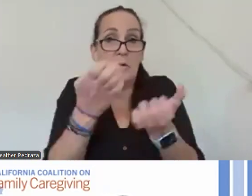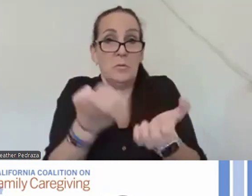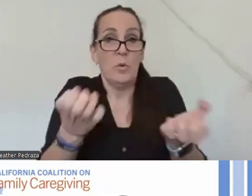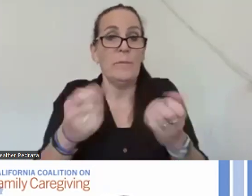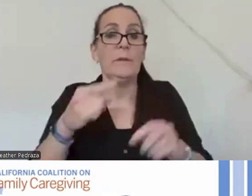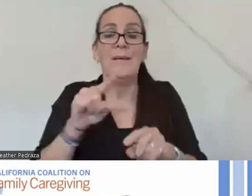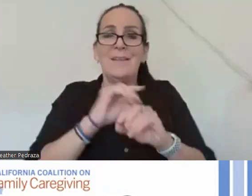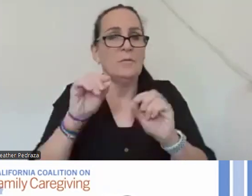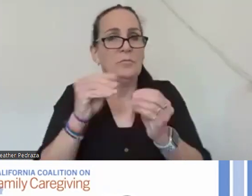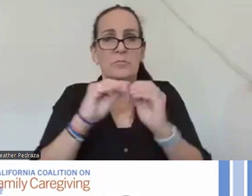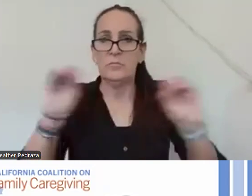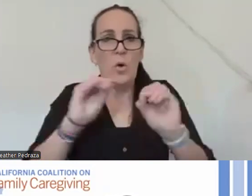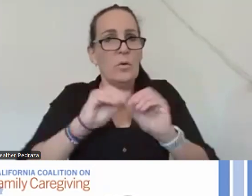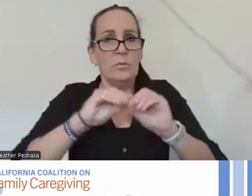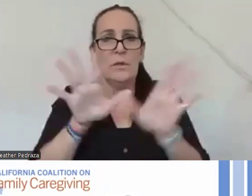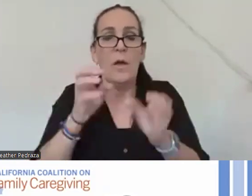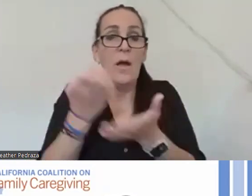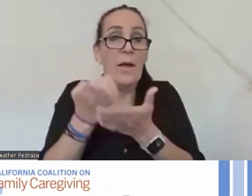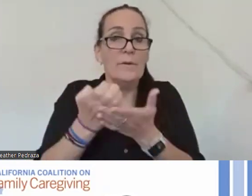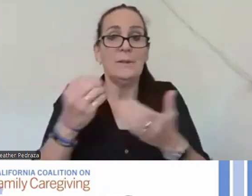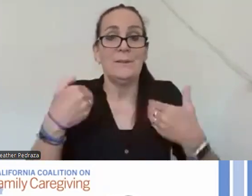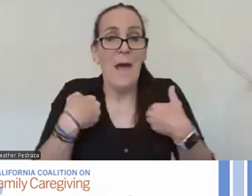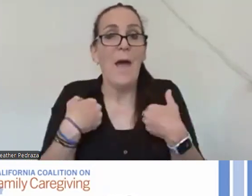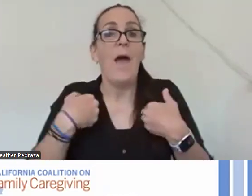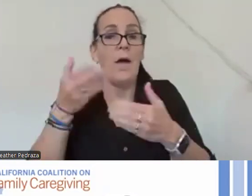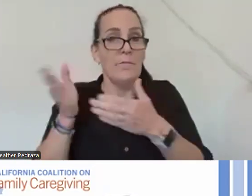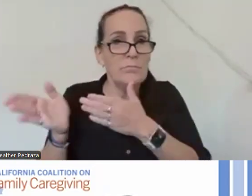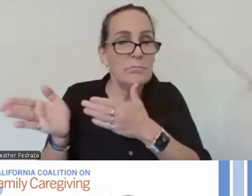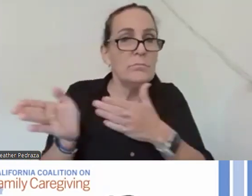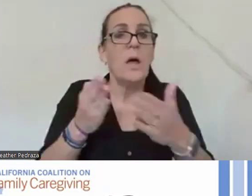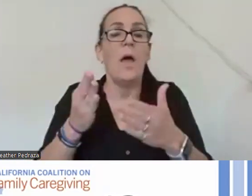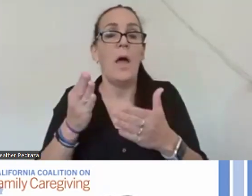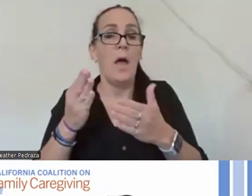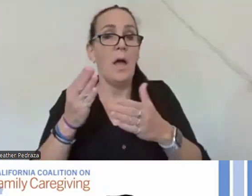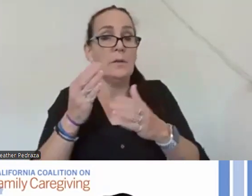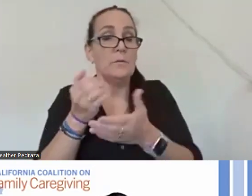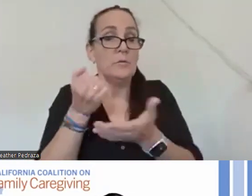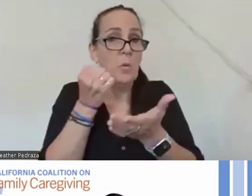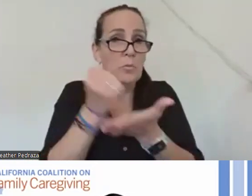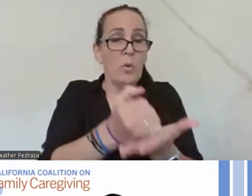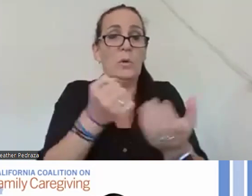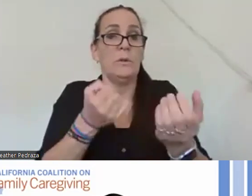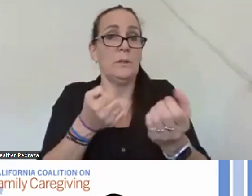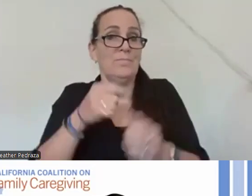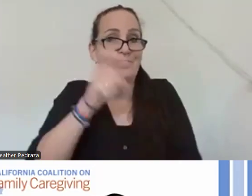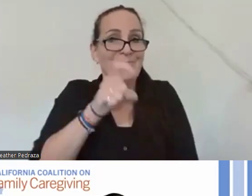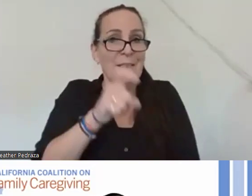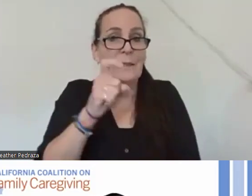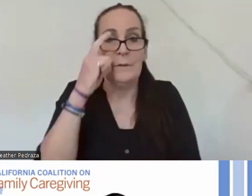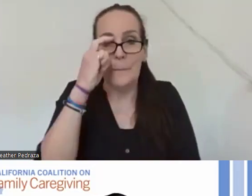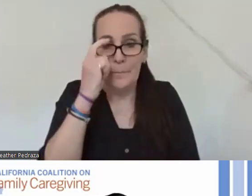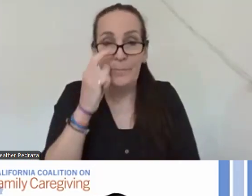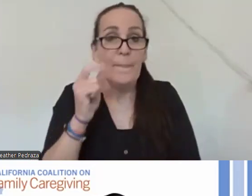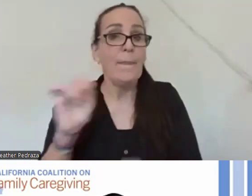that plans are even fully using the capacity they have now to fill home and community-based support needs. the